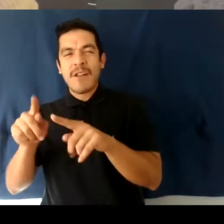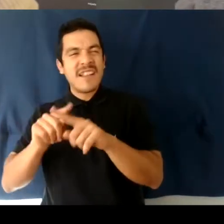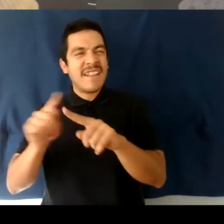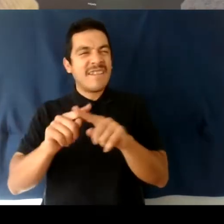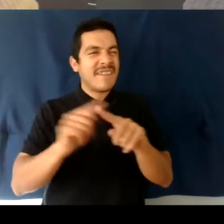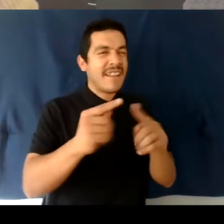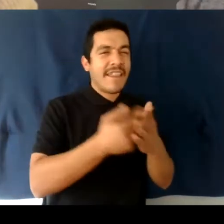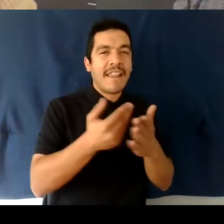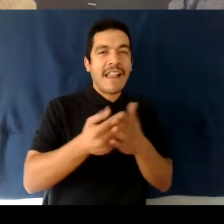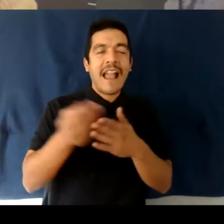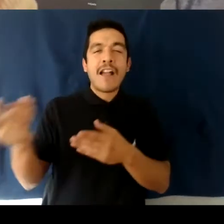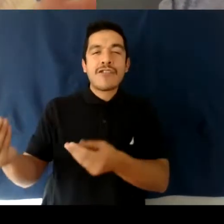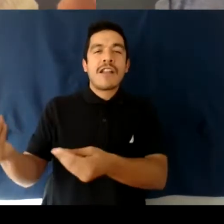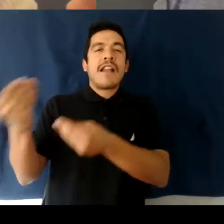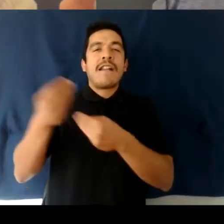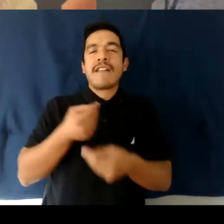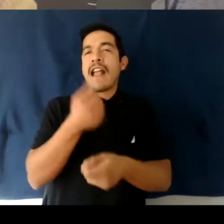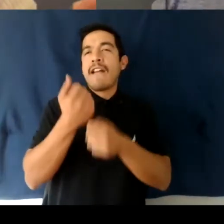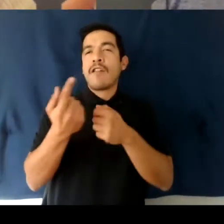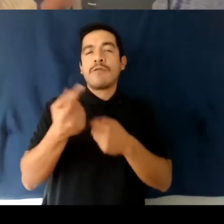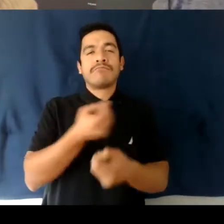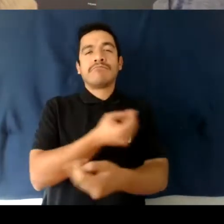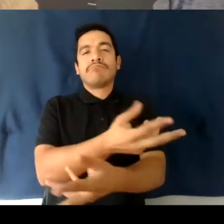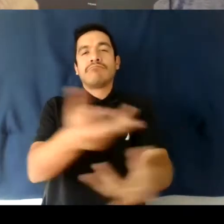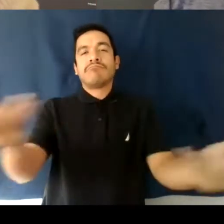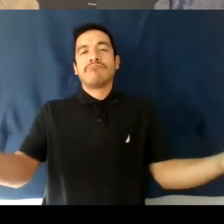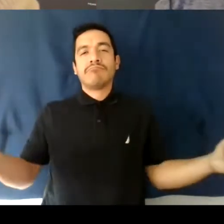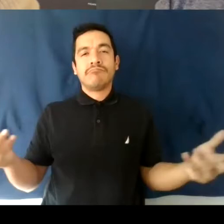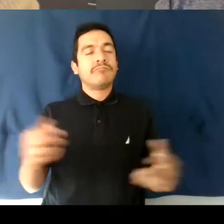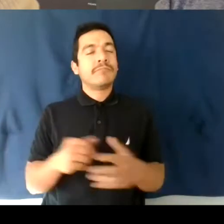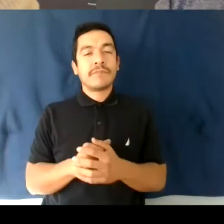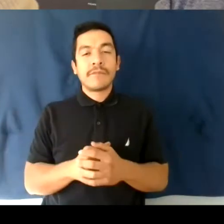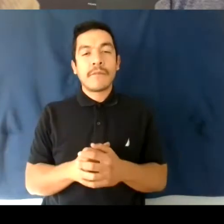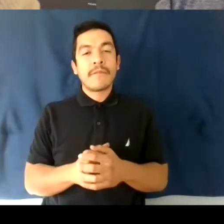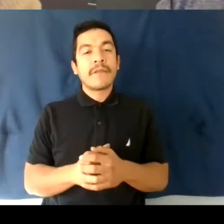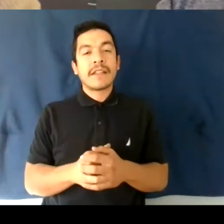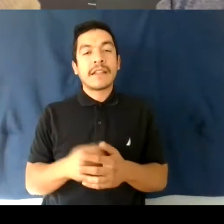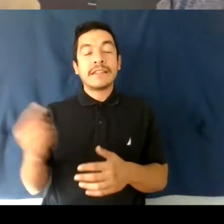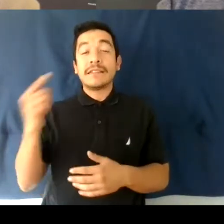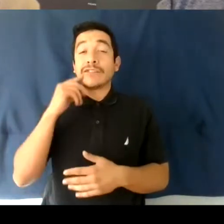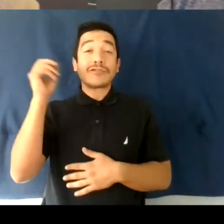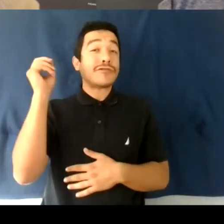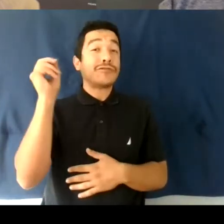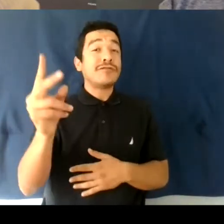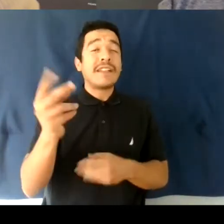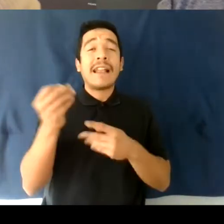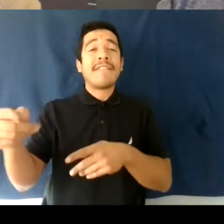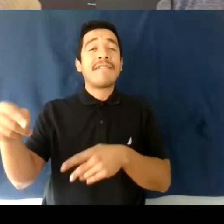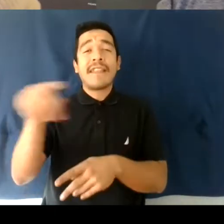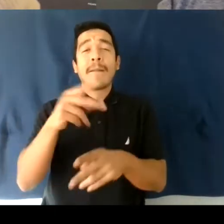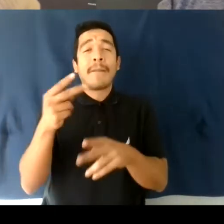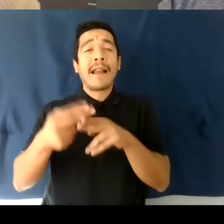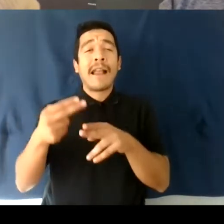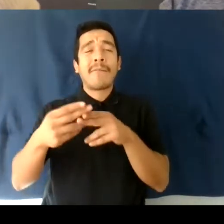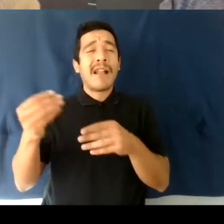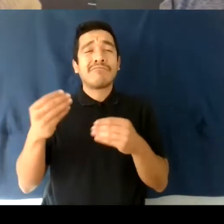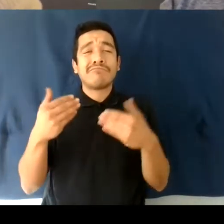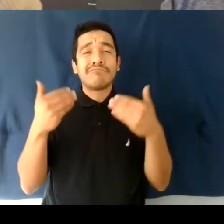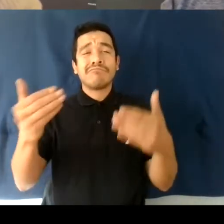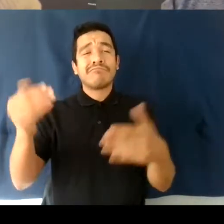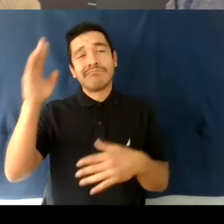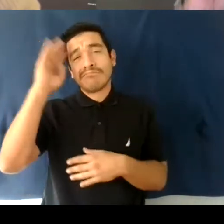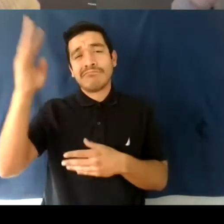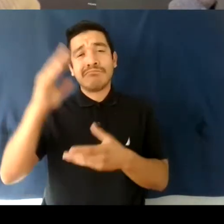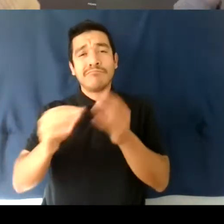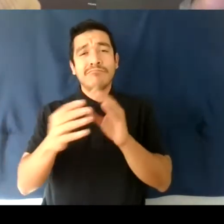and she just like handed everyone like a bunch of them and was like, okay, give them names, make up stories, like write a story